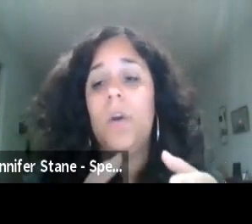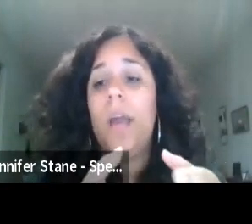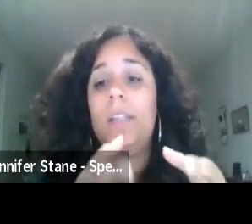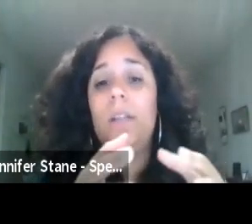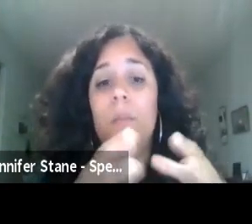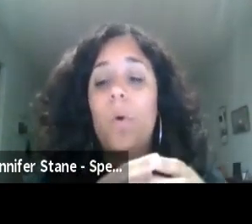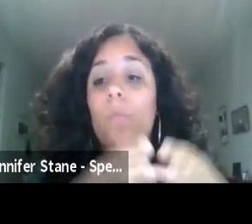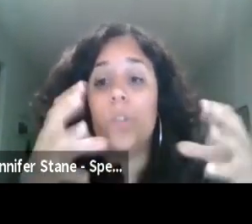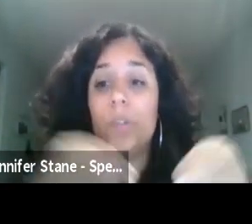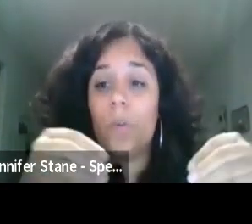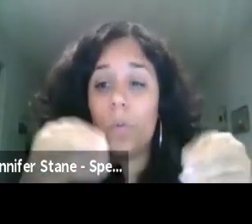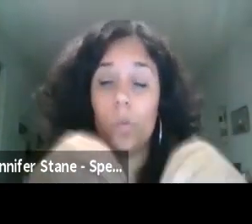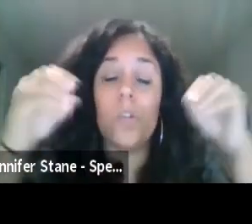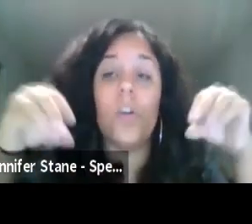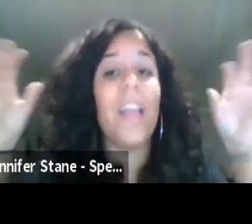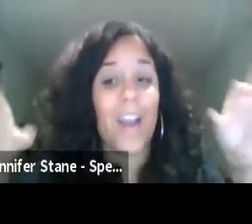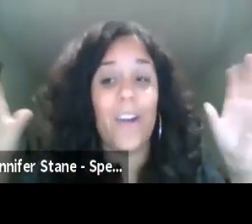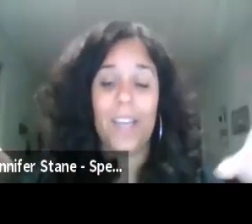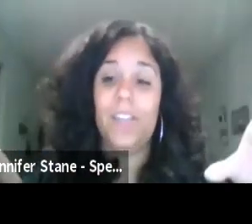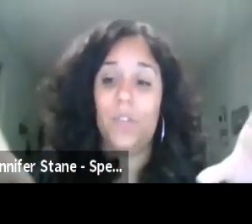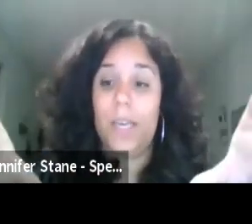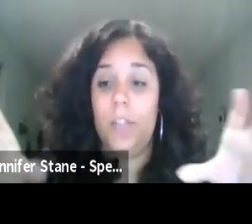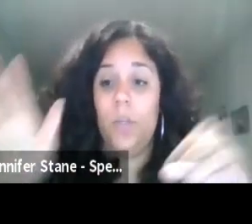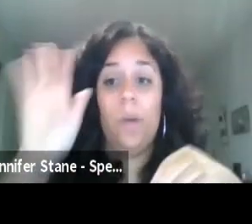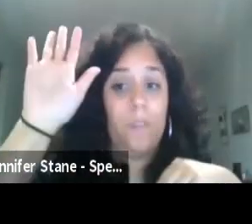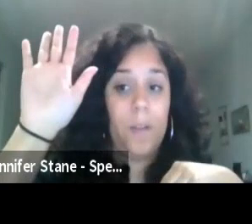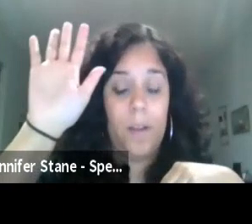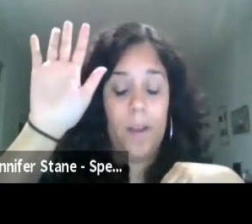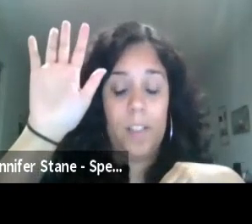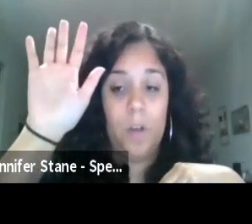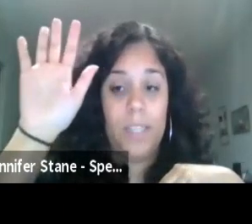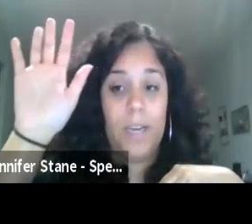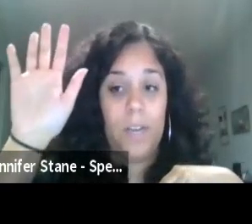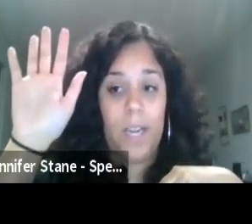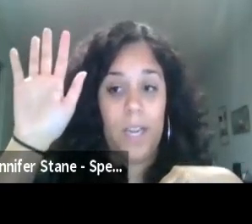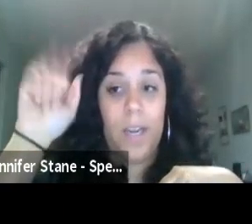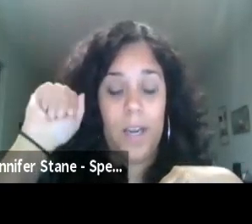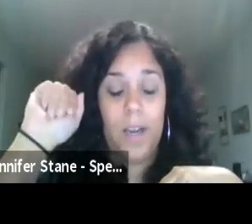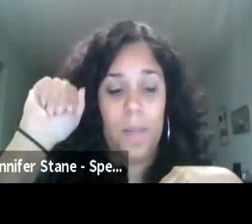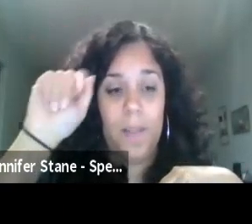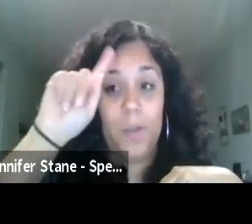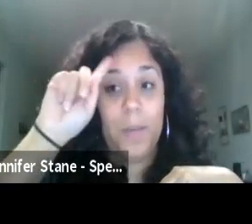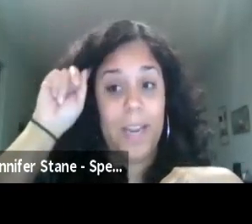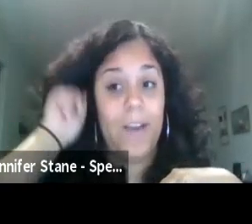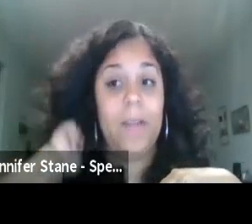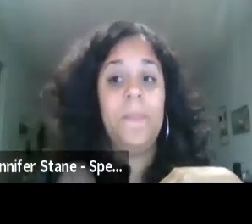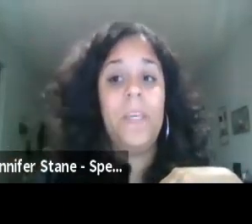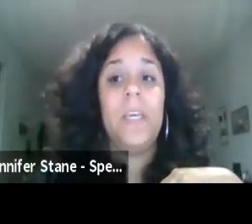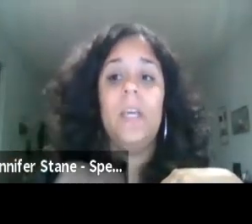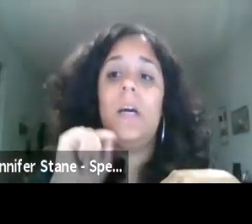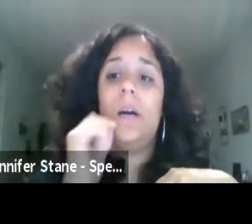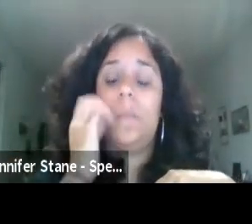guys know, as the more rural areas you get into, I'm from a small town in Little Perry